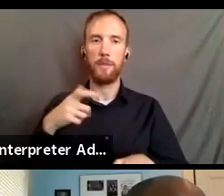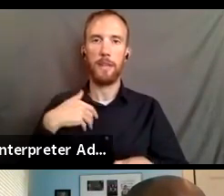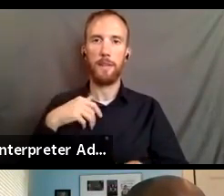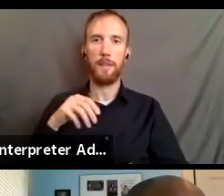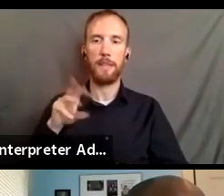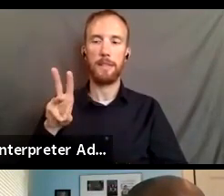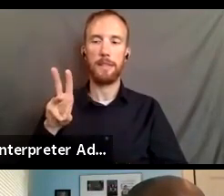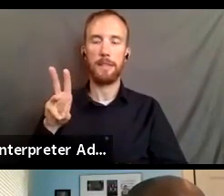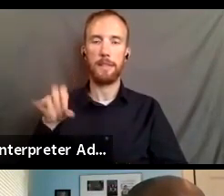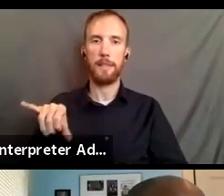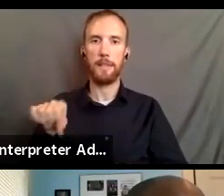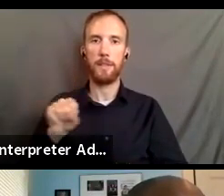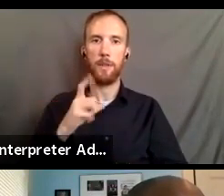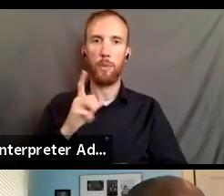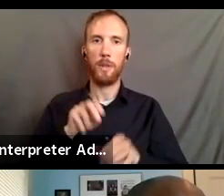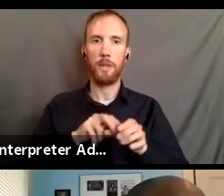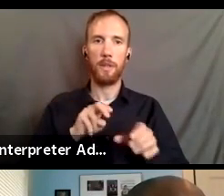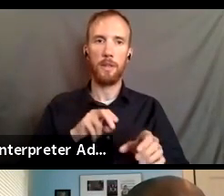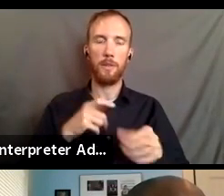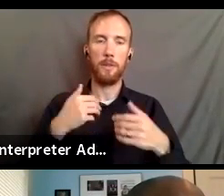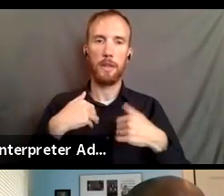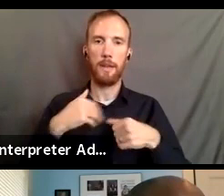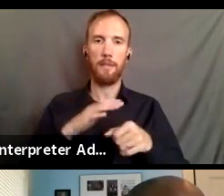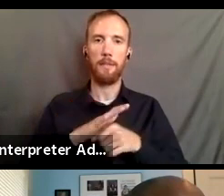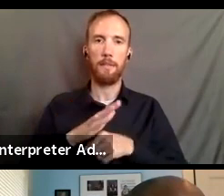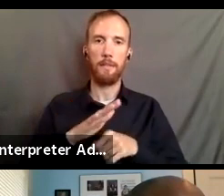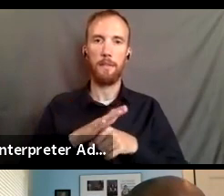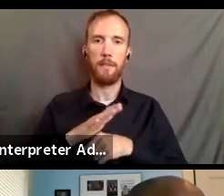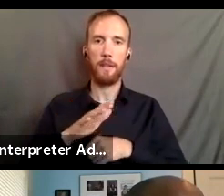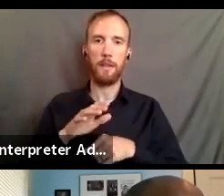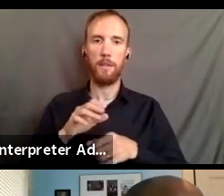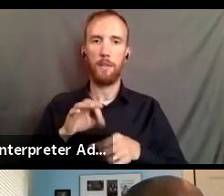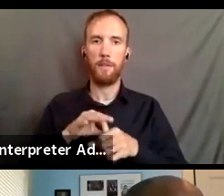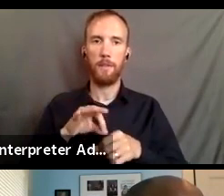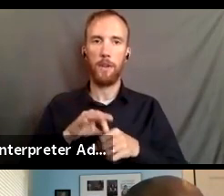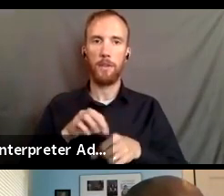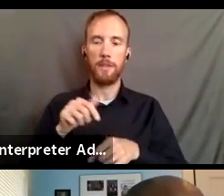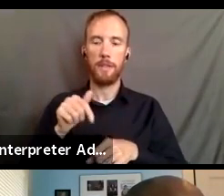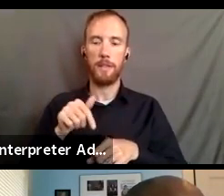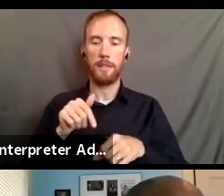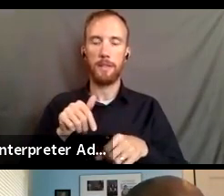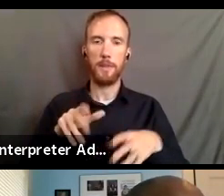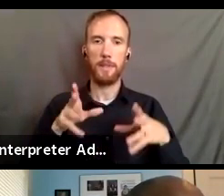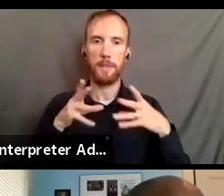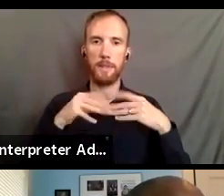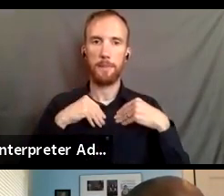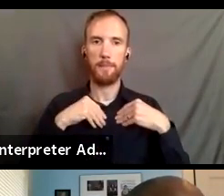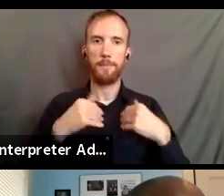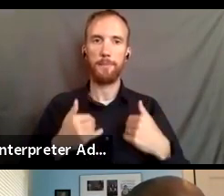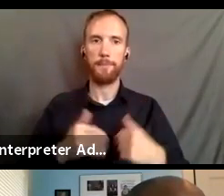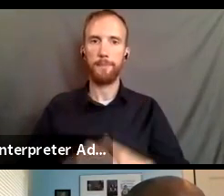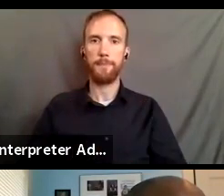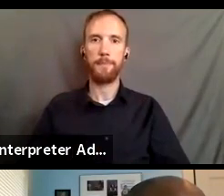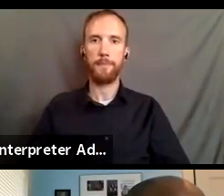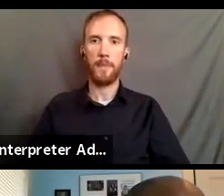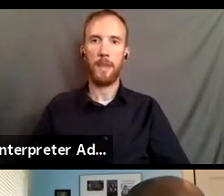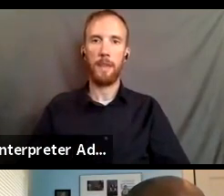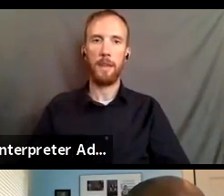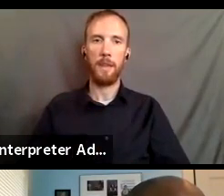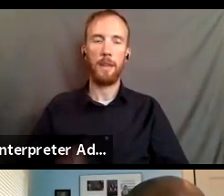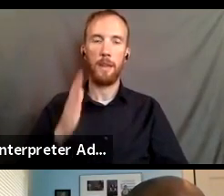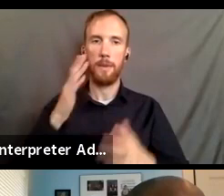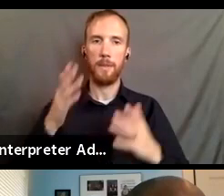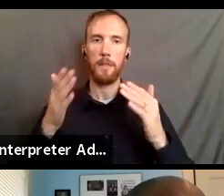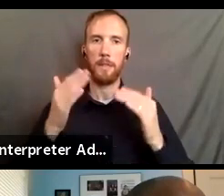abstention we have the requisite votes this matter is adopted by the board mr president i will continue with